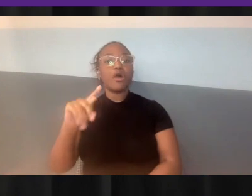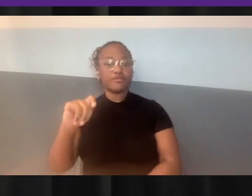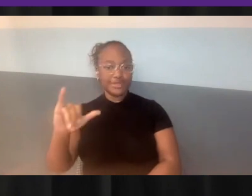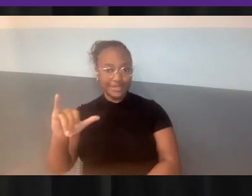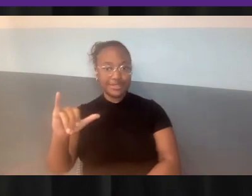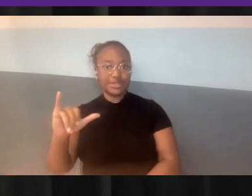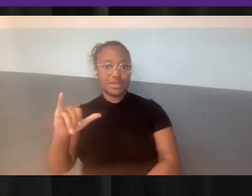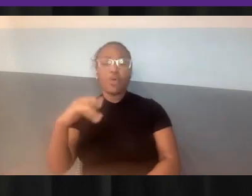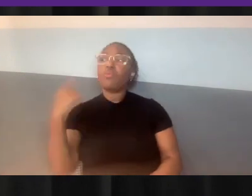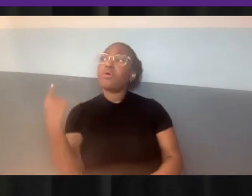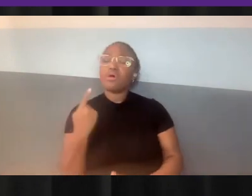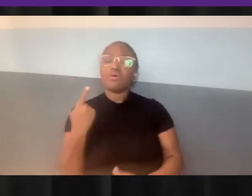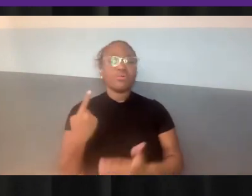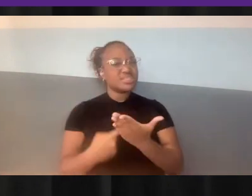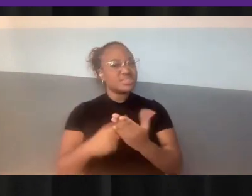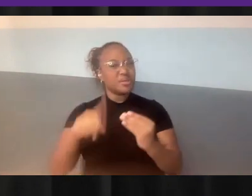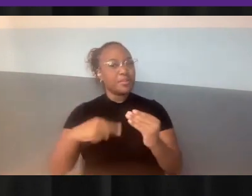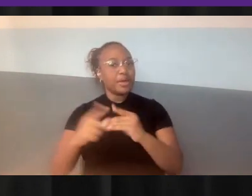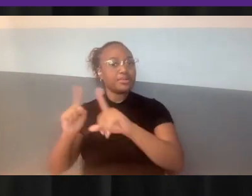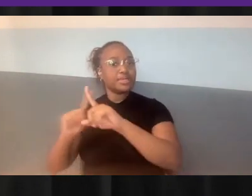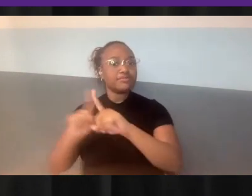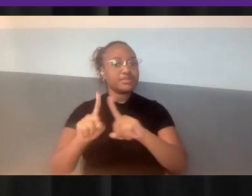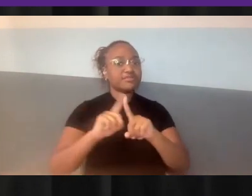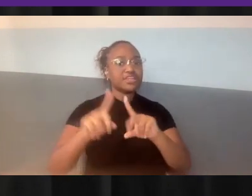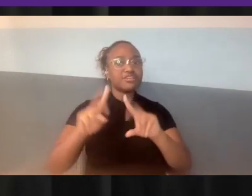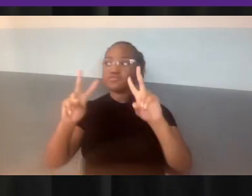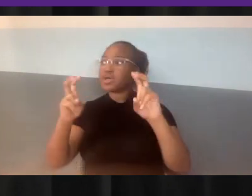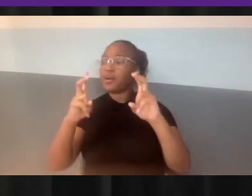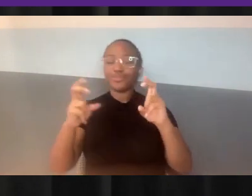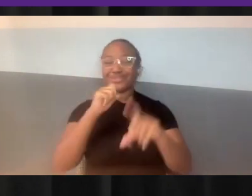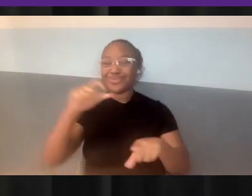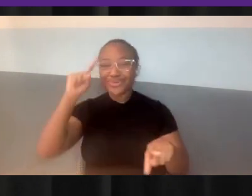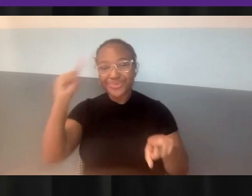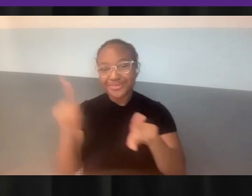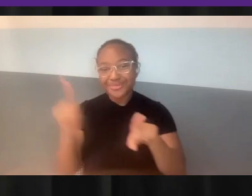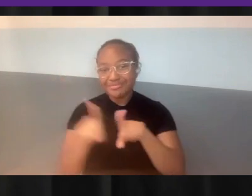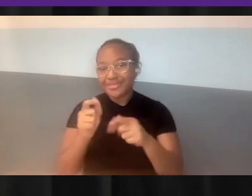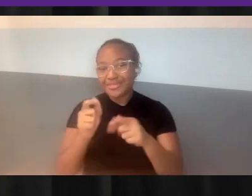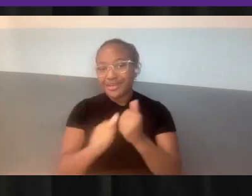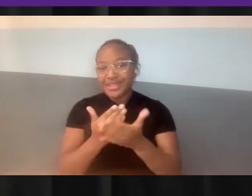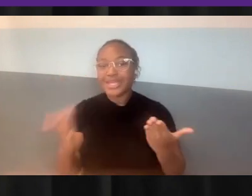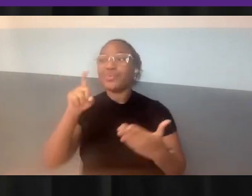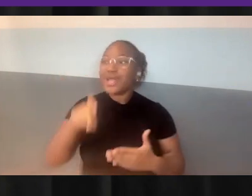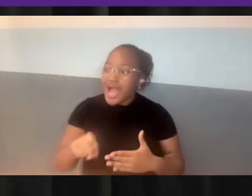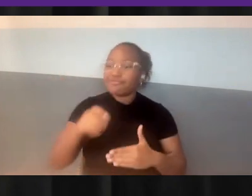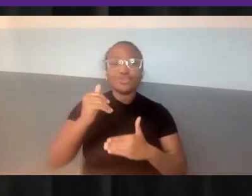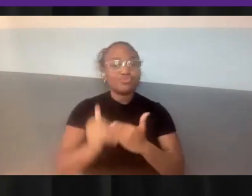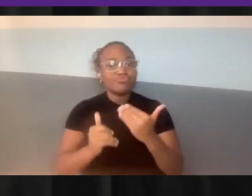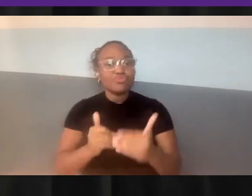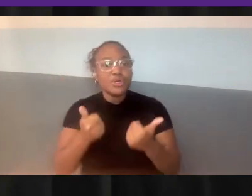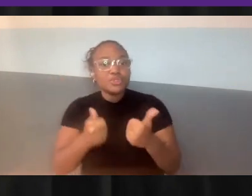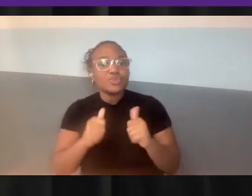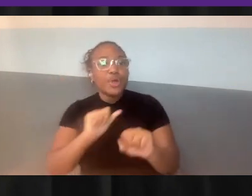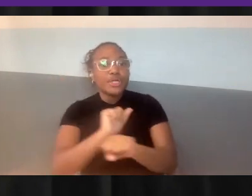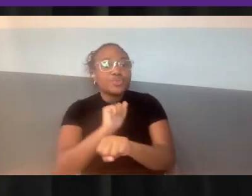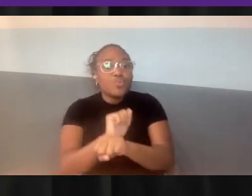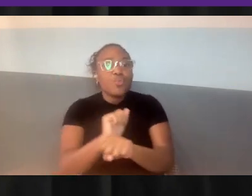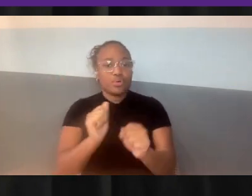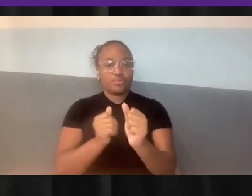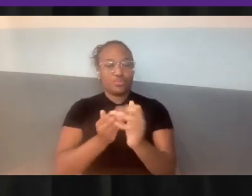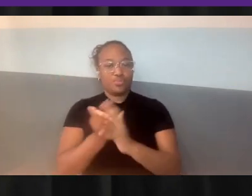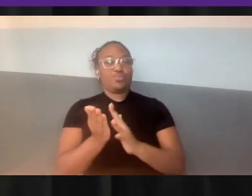on everything. And we have to work through that and make space. And so it's always interesting to hear other kind of co-leadership